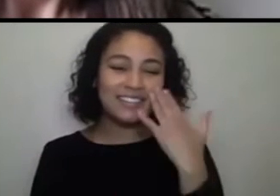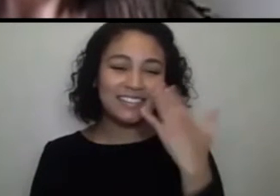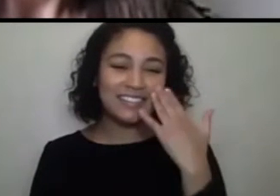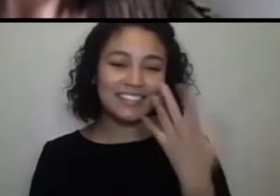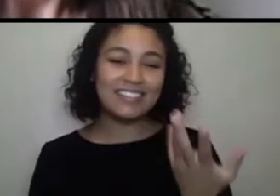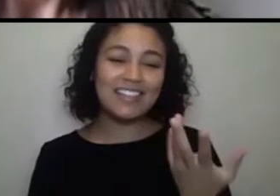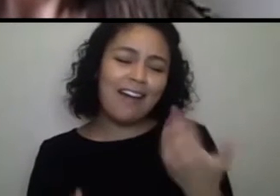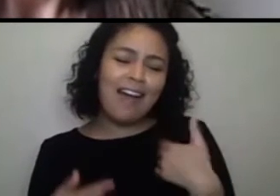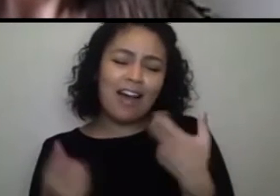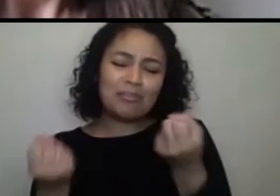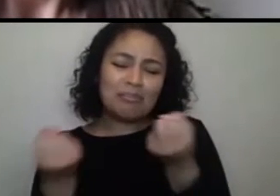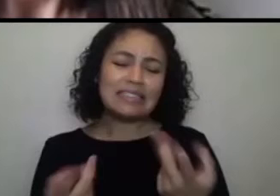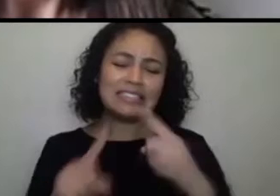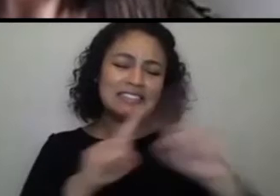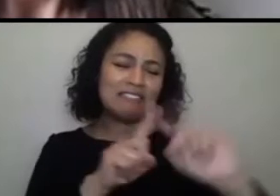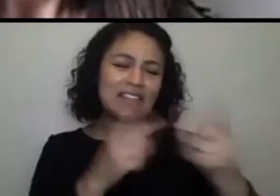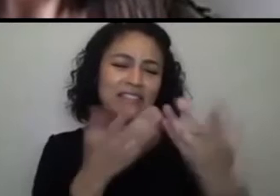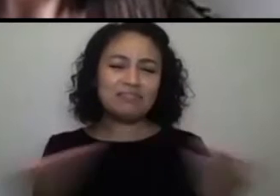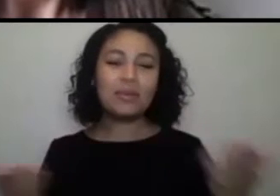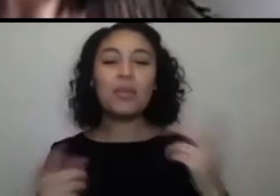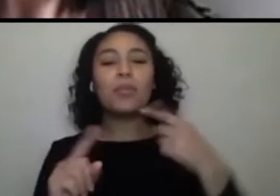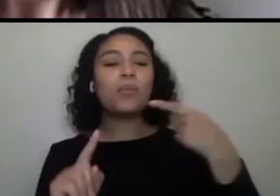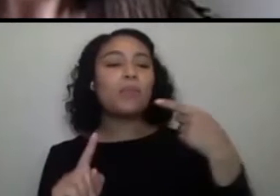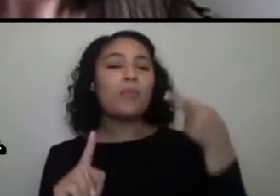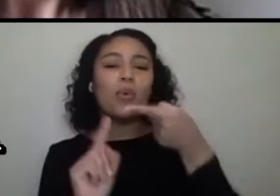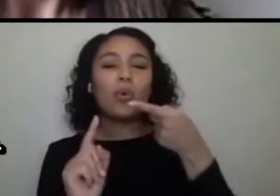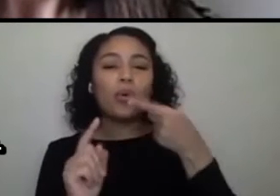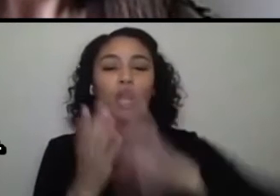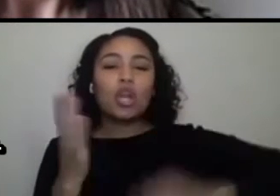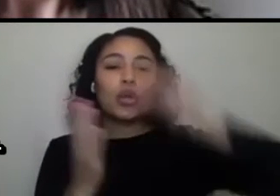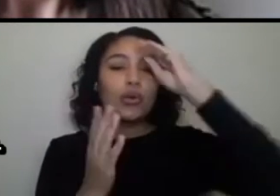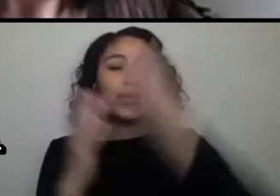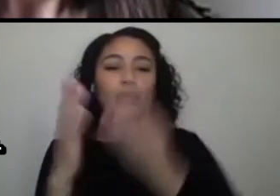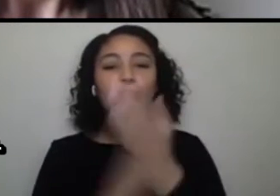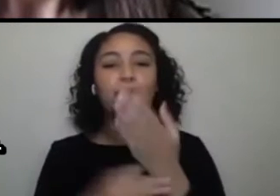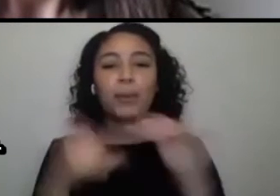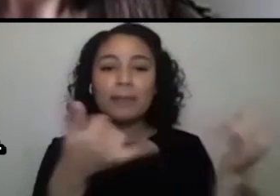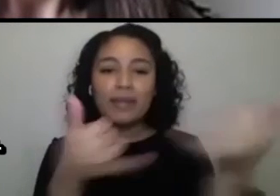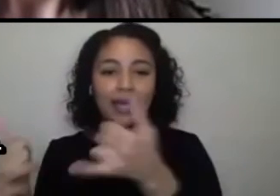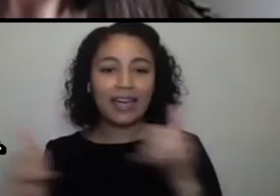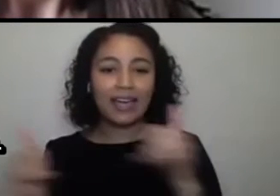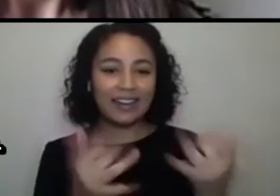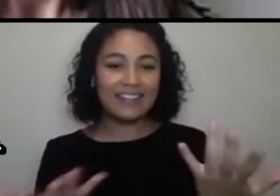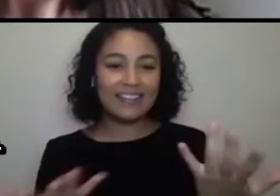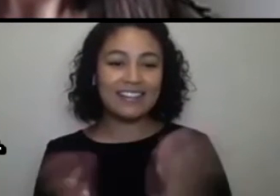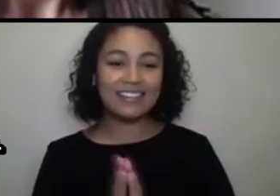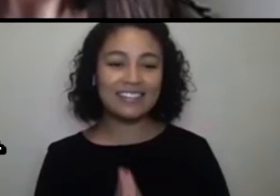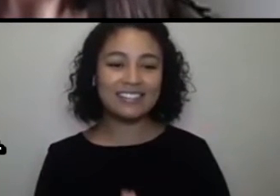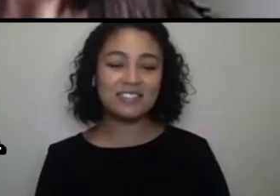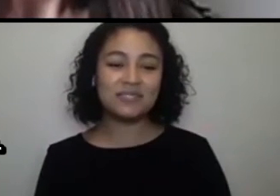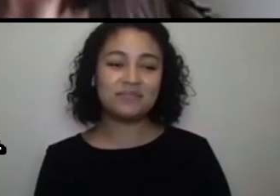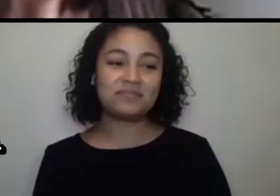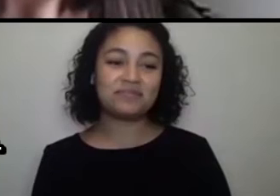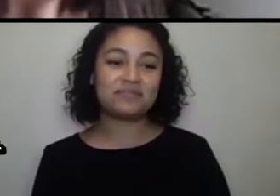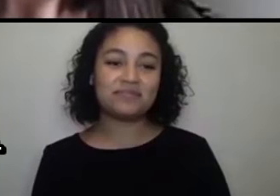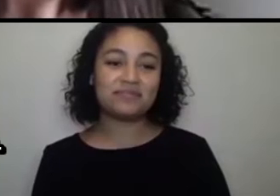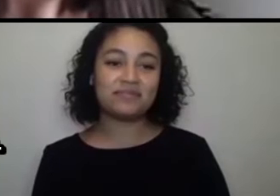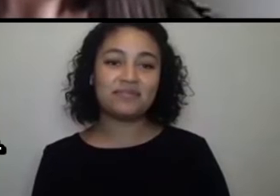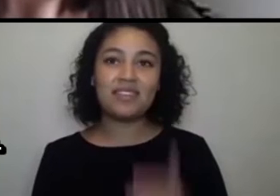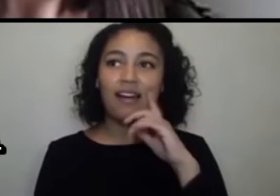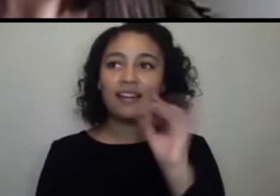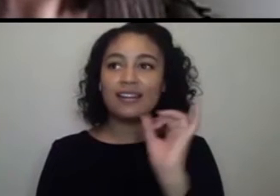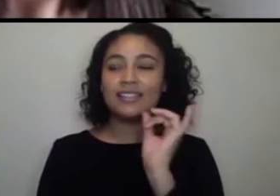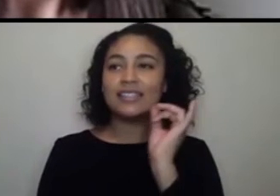the whole thing is to learn by playing with it. To watch what happens when you apply wind